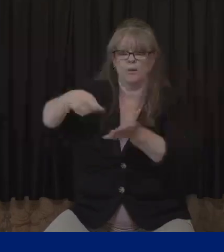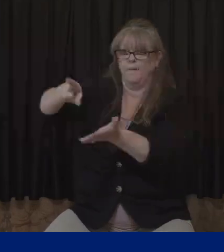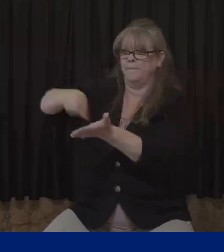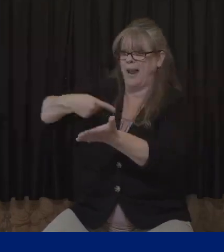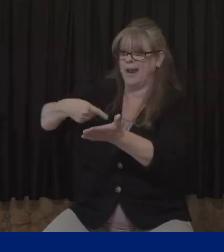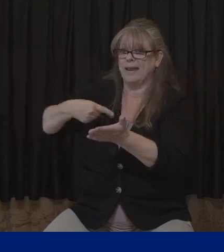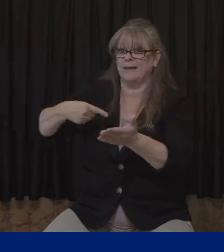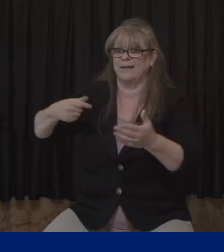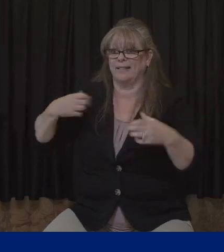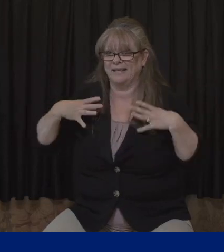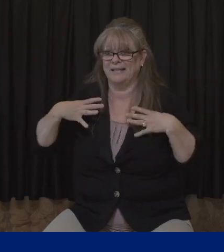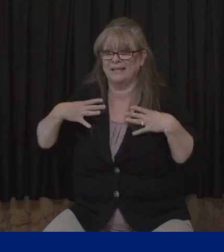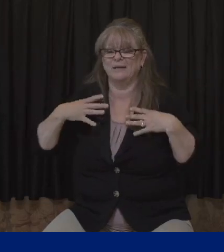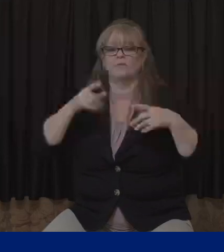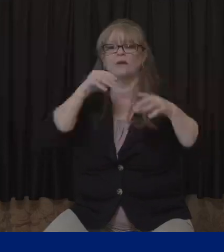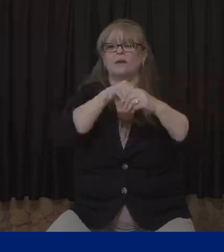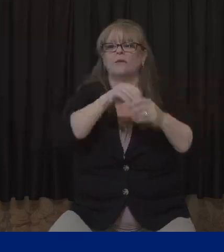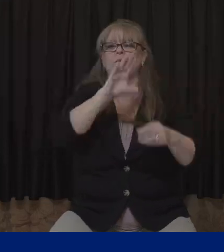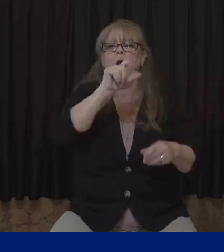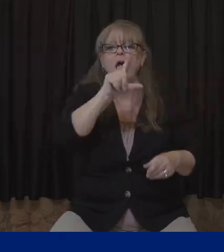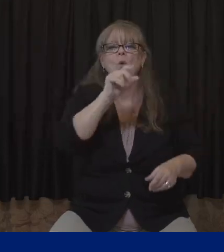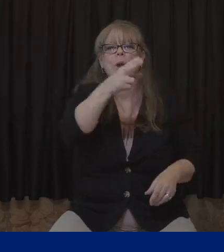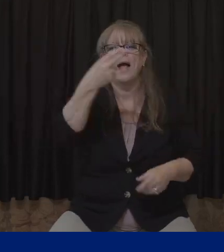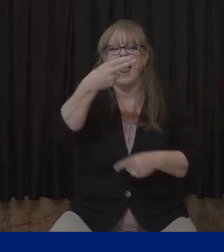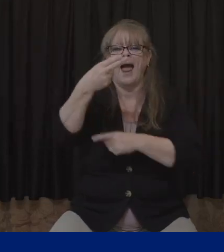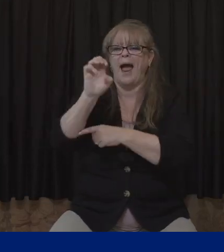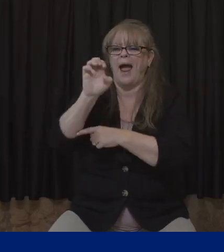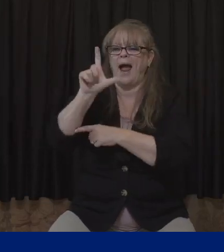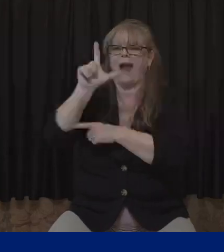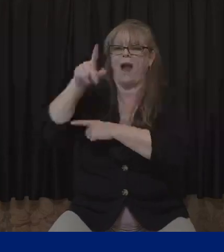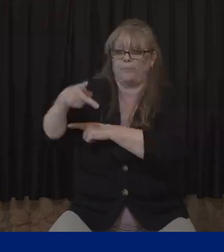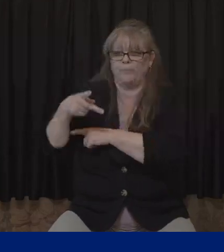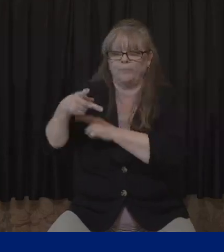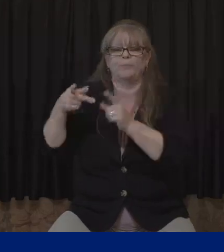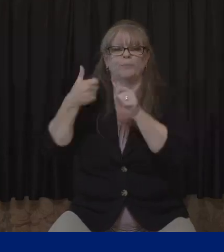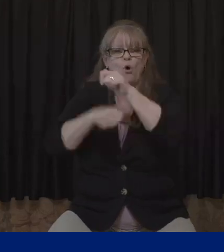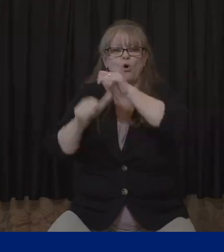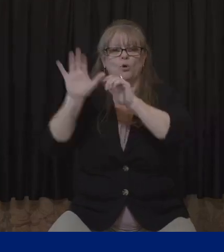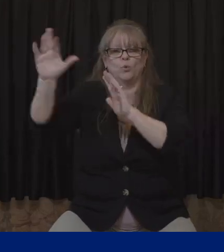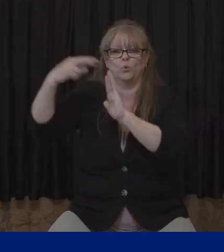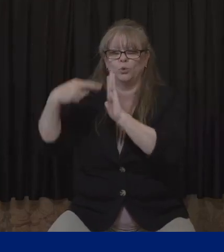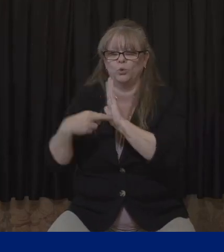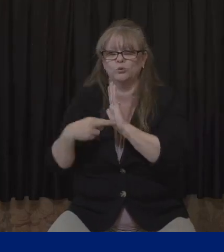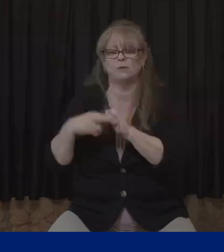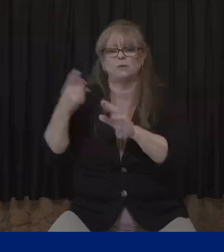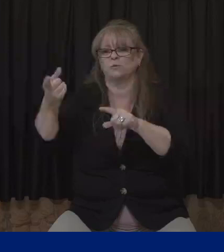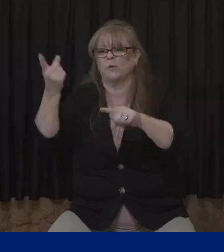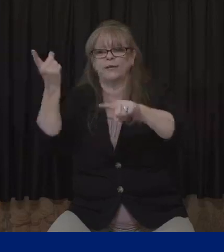Colorado HELP rules, that would be unlawful, and that needs to be reported to